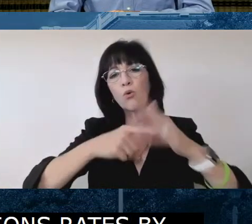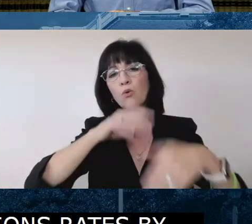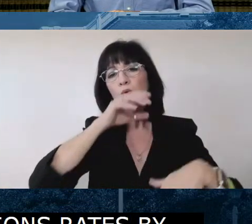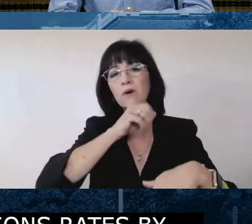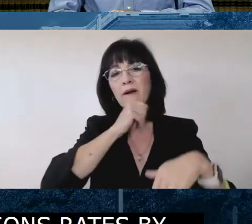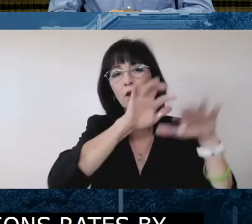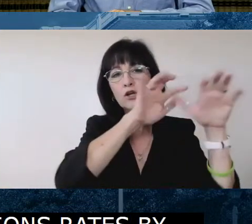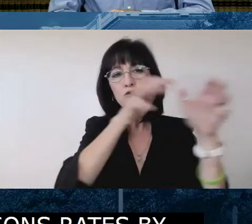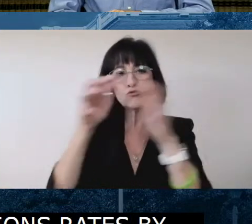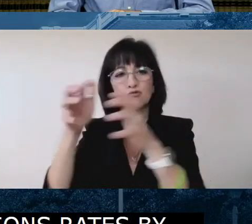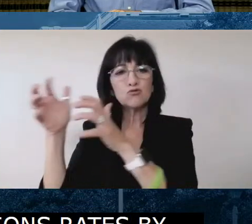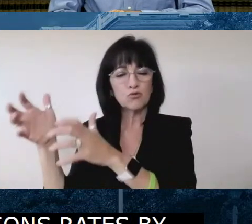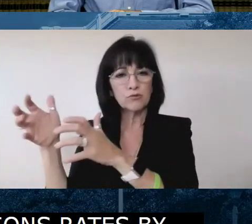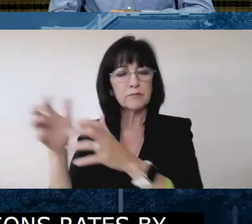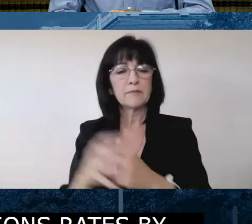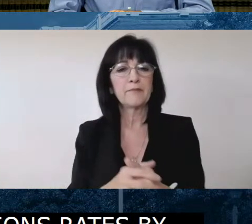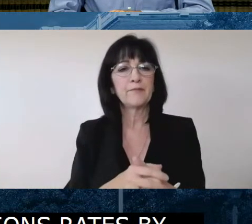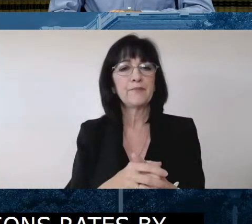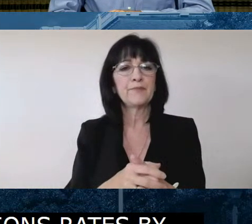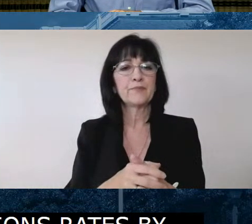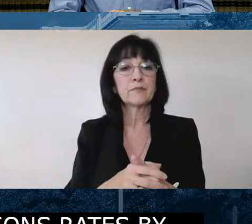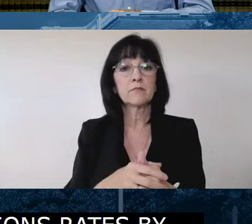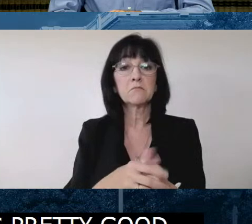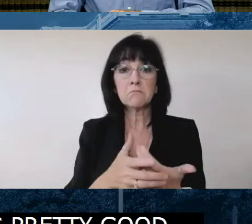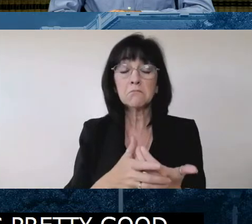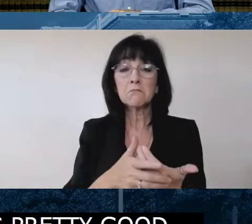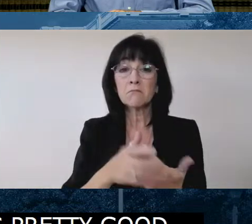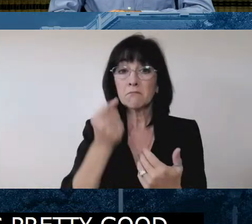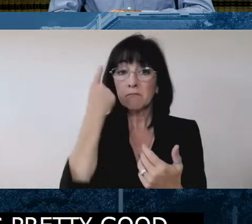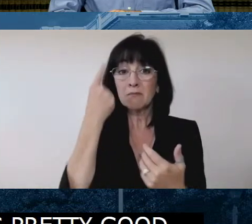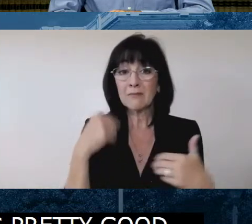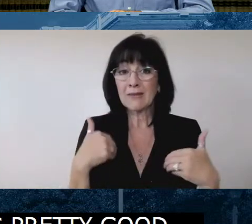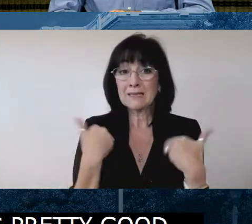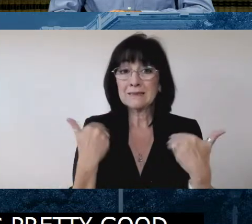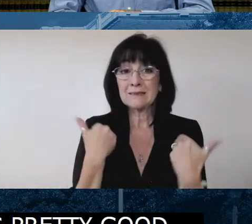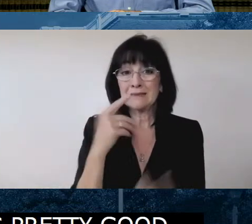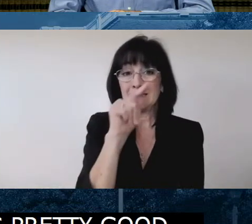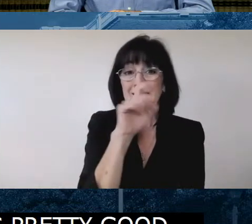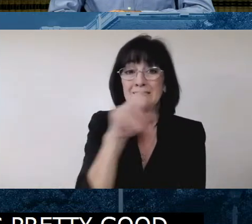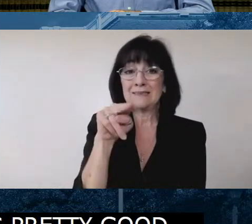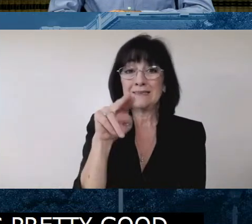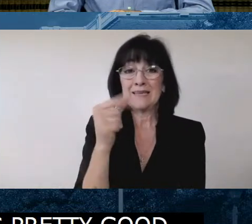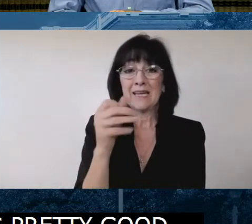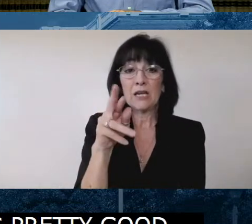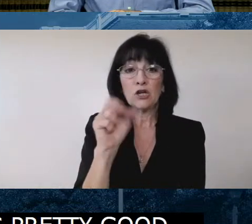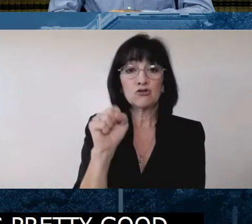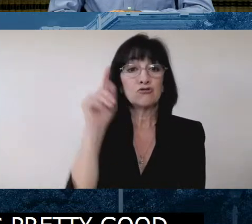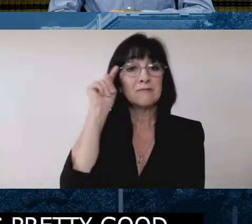with the teenagers that are eligible, so age 12 to 17.